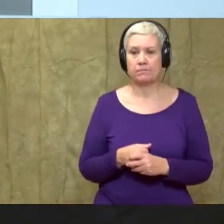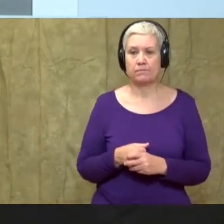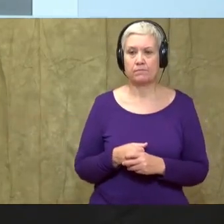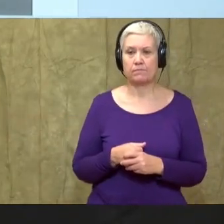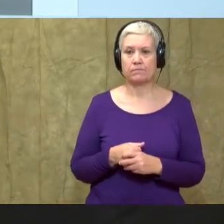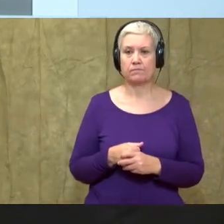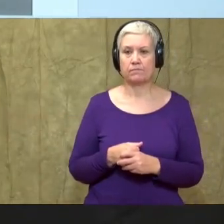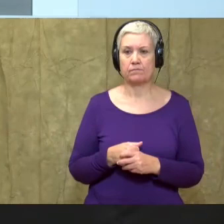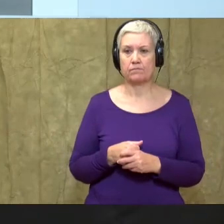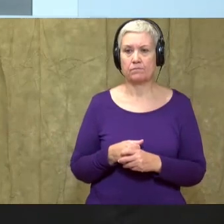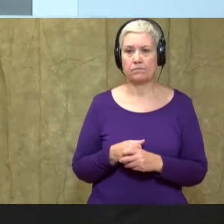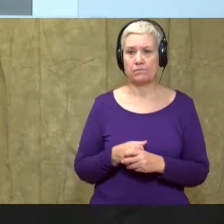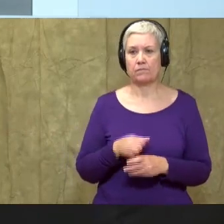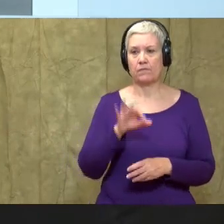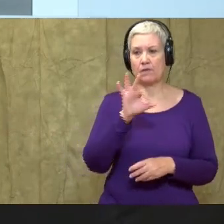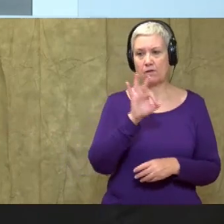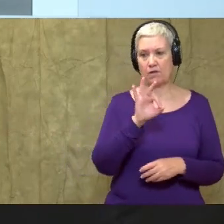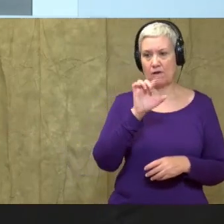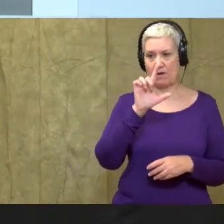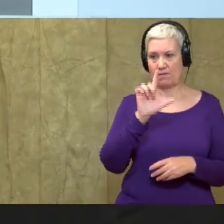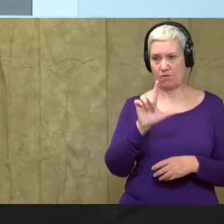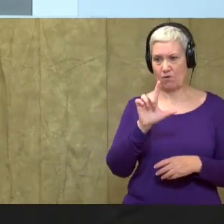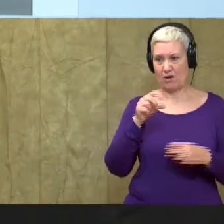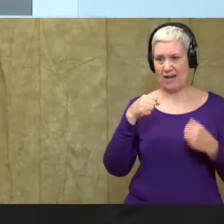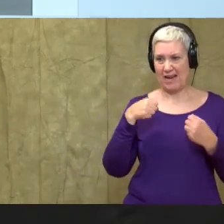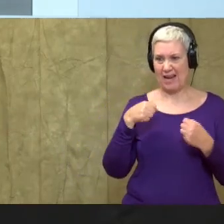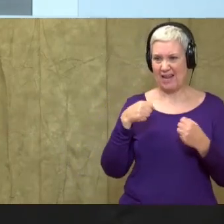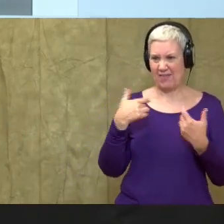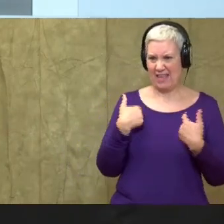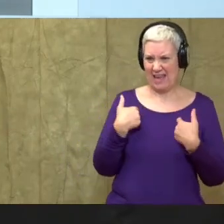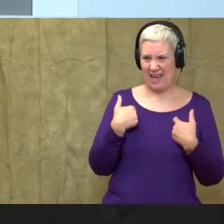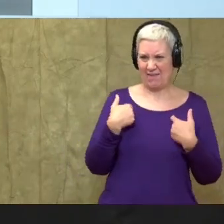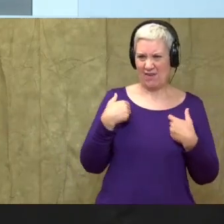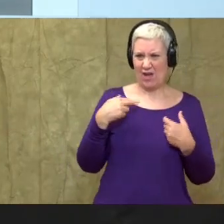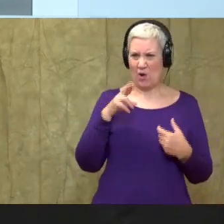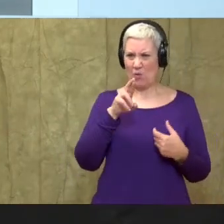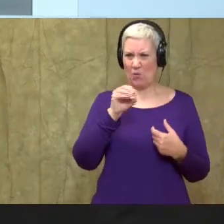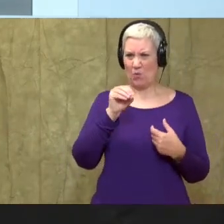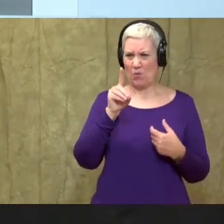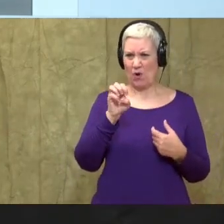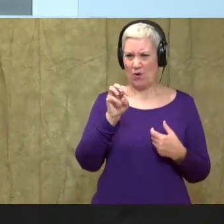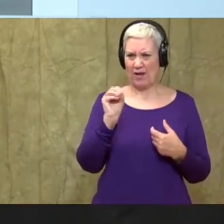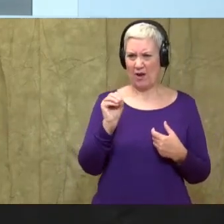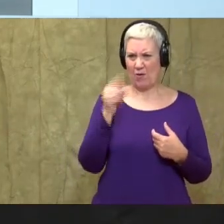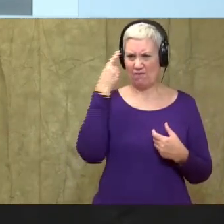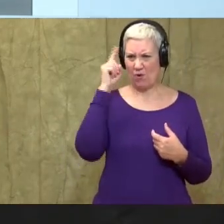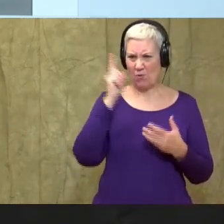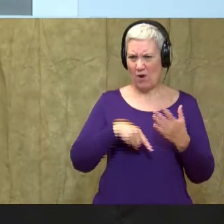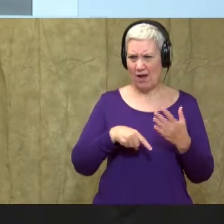Florida has a snake rodeo every year where they go and they catch these because they are spreading so